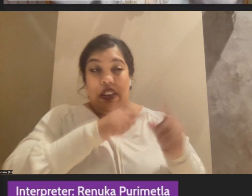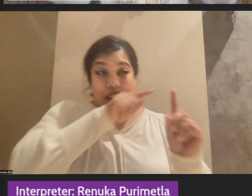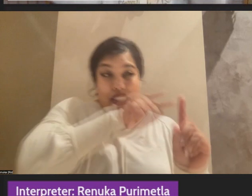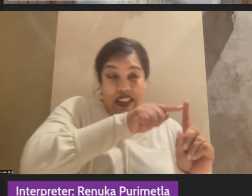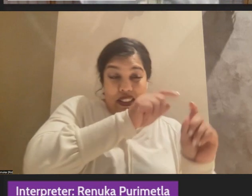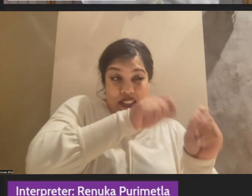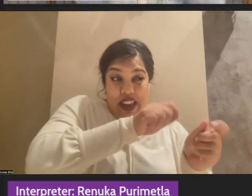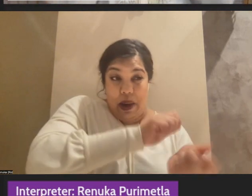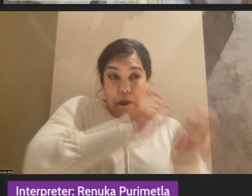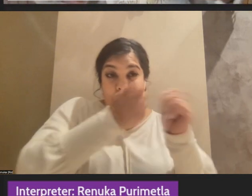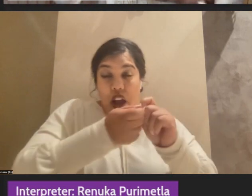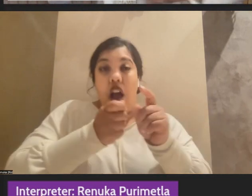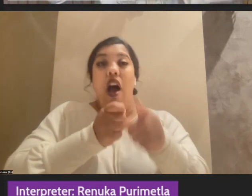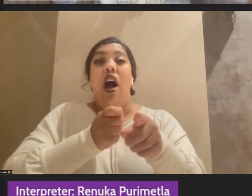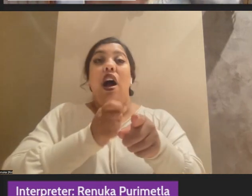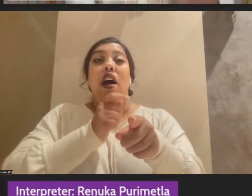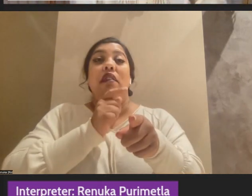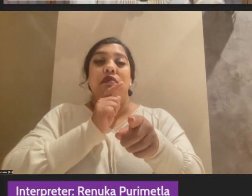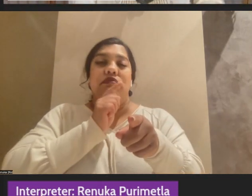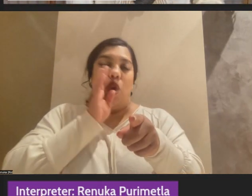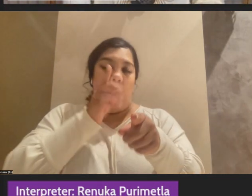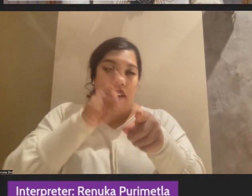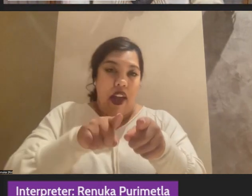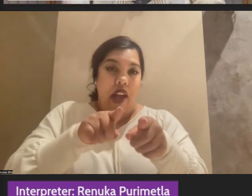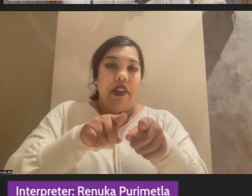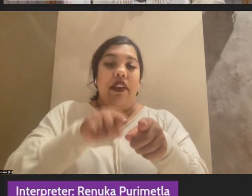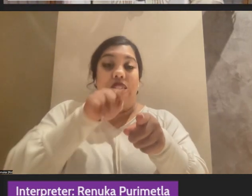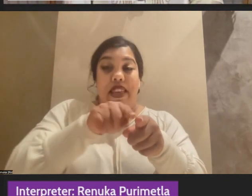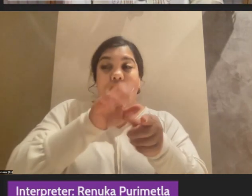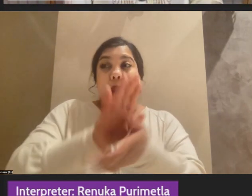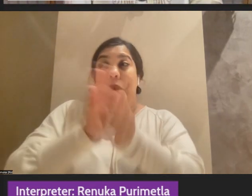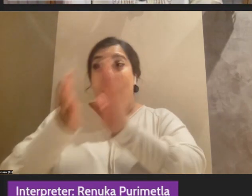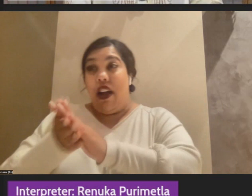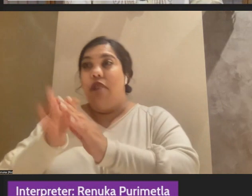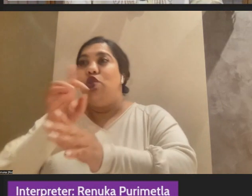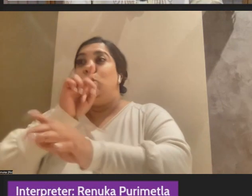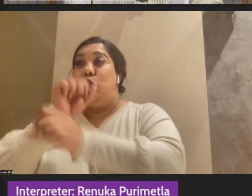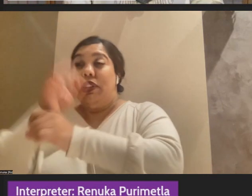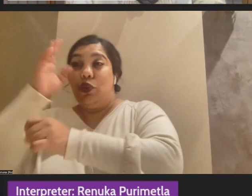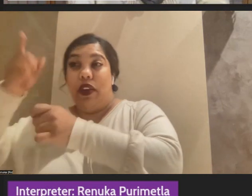ways do we block the transition that brings greater expansiveness into our lives?